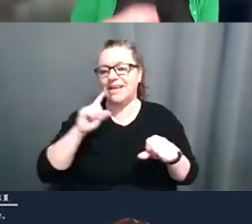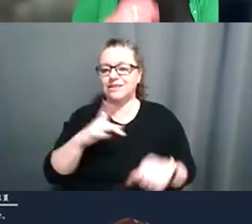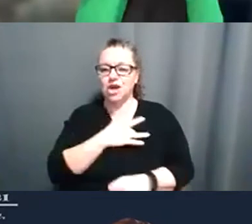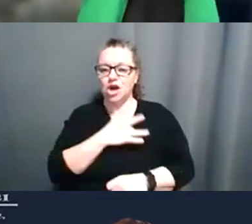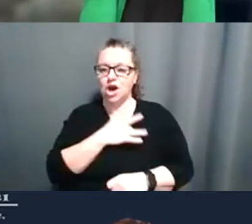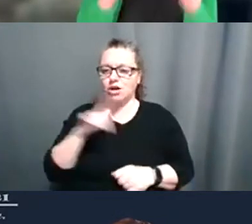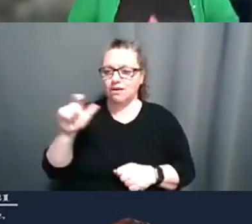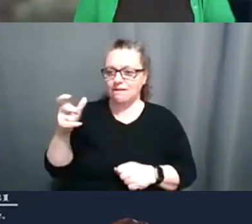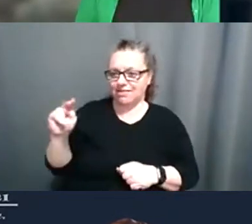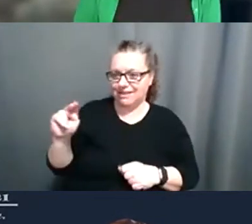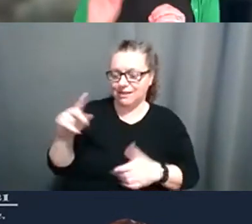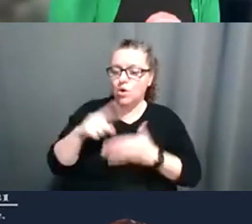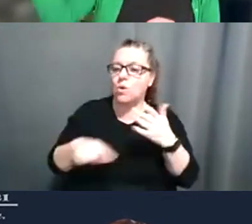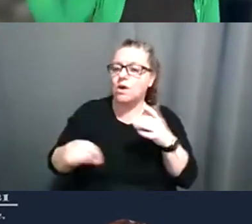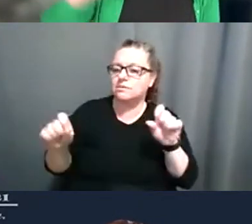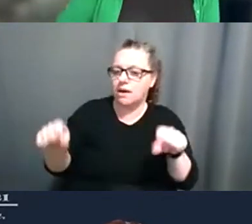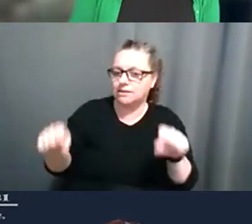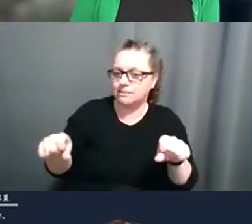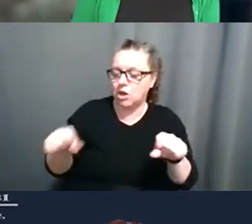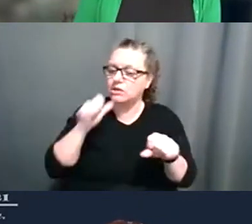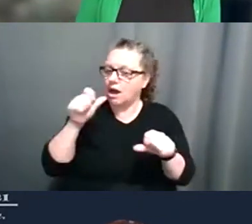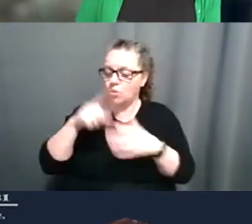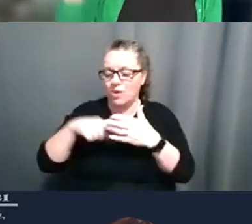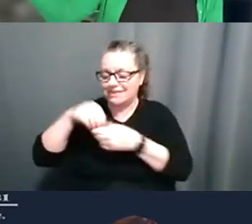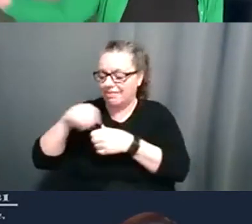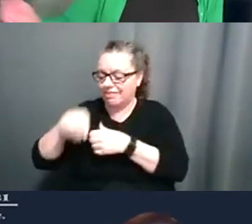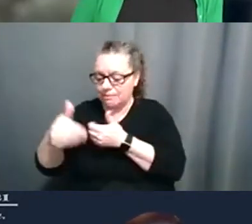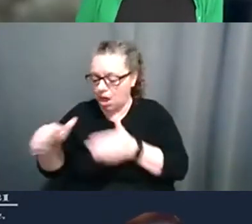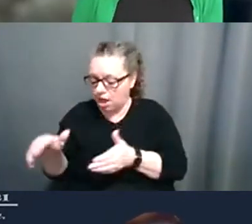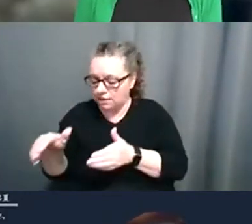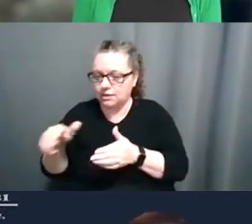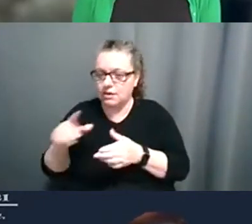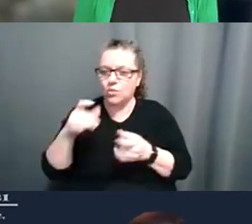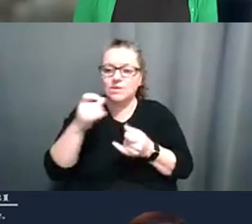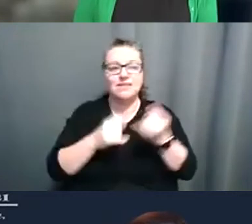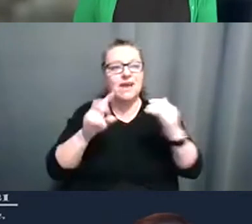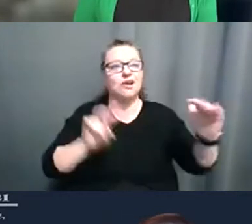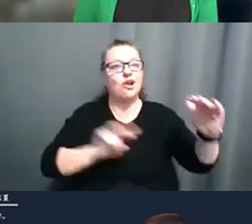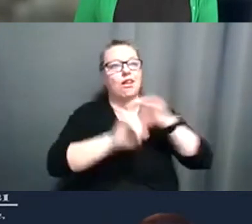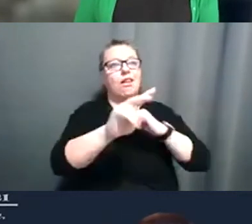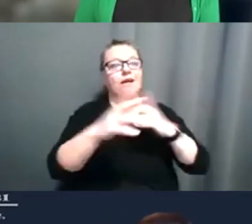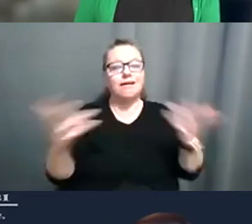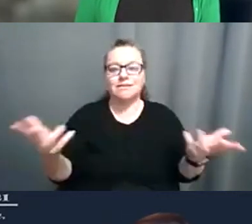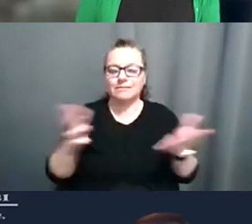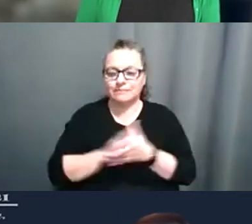possible, not what's in this box, but what are the final frontiers?